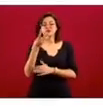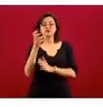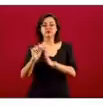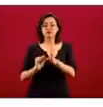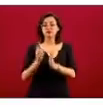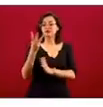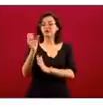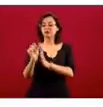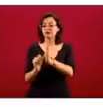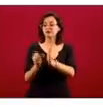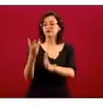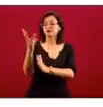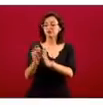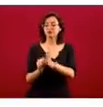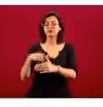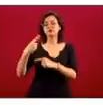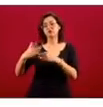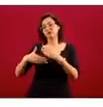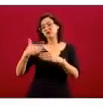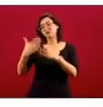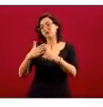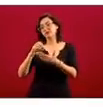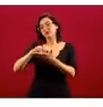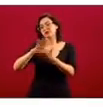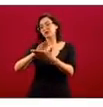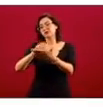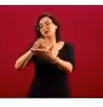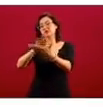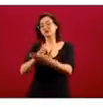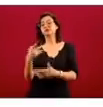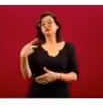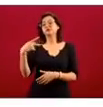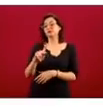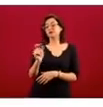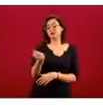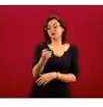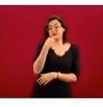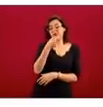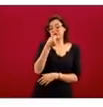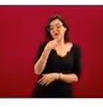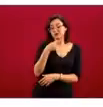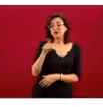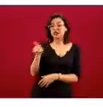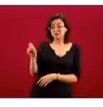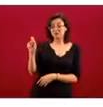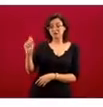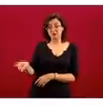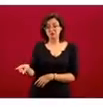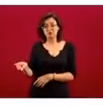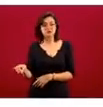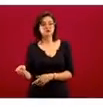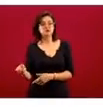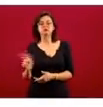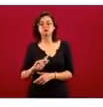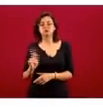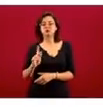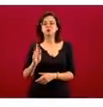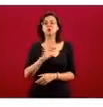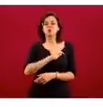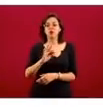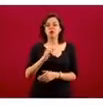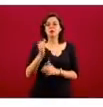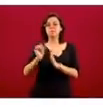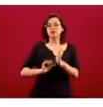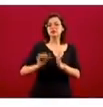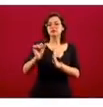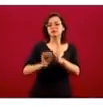basically we give the patient one checkup and then we give them separate prescriptions that will last